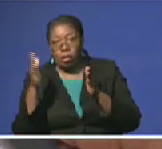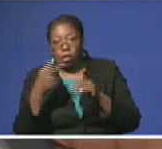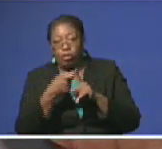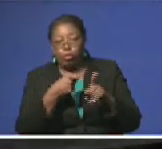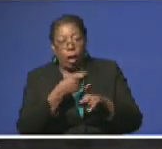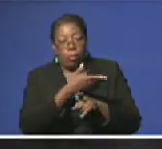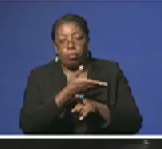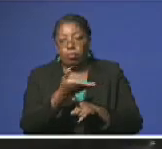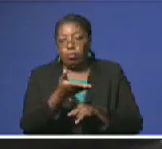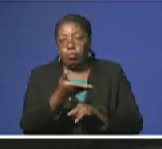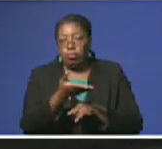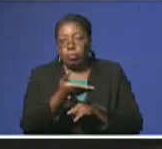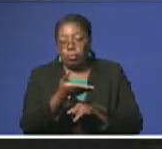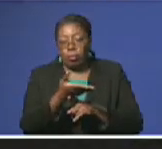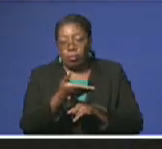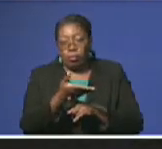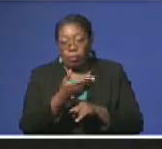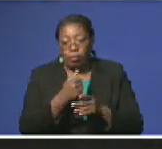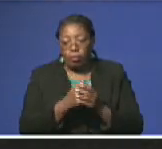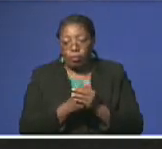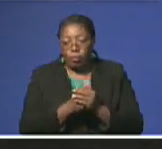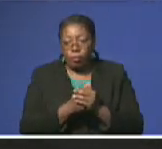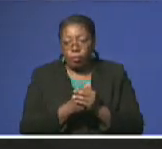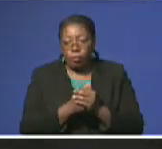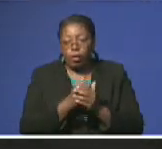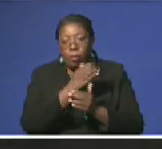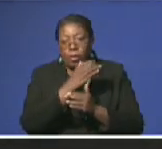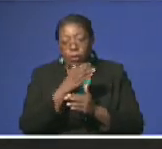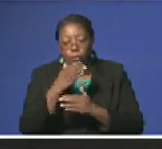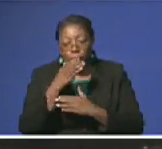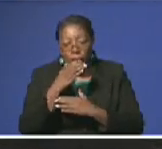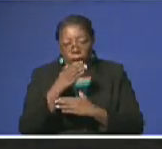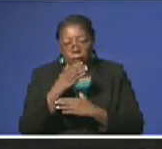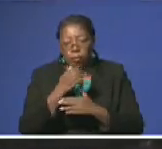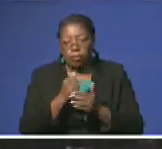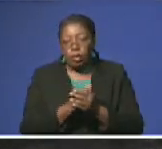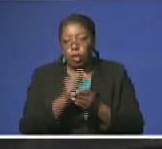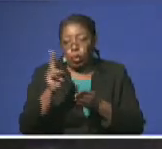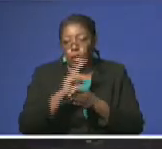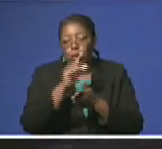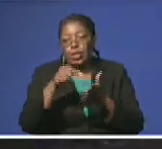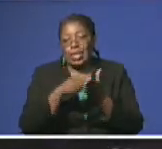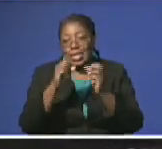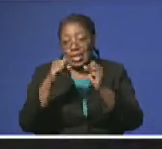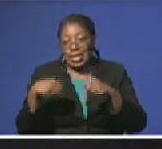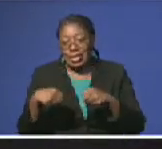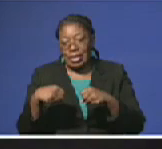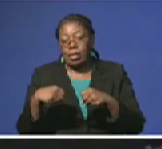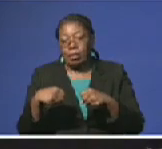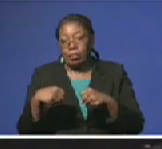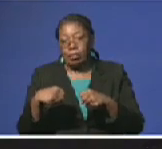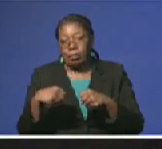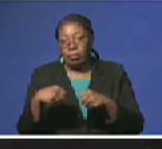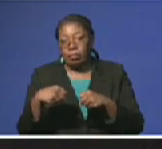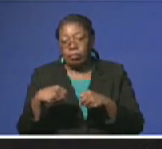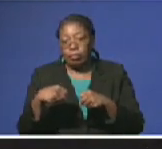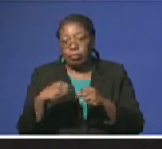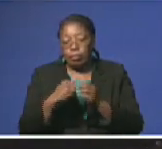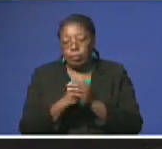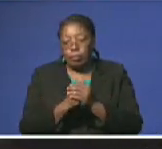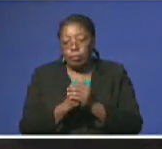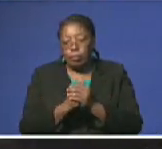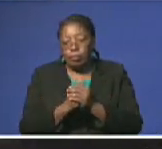from Freight Farms' Farmhand app. We utilize this system called the Agritech, and